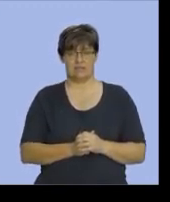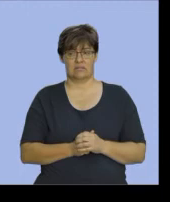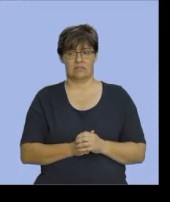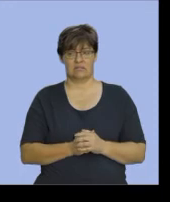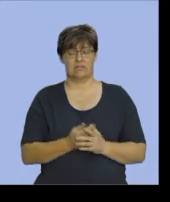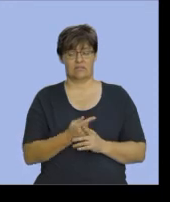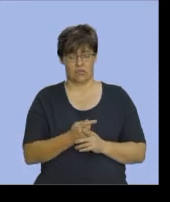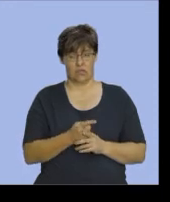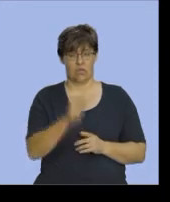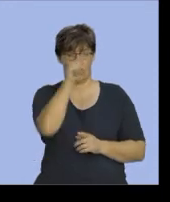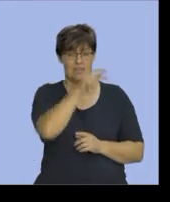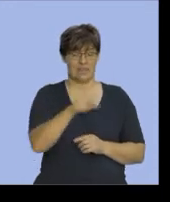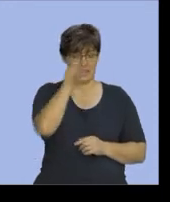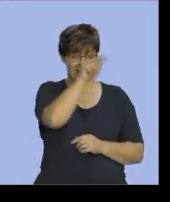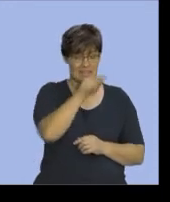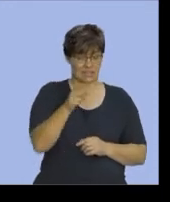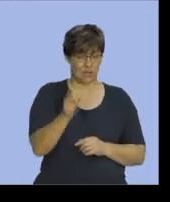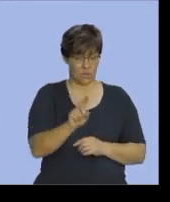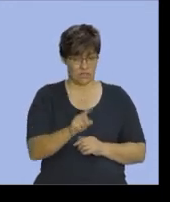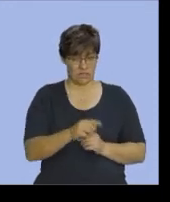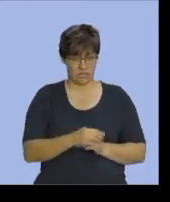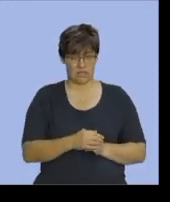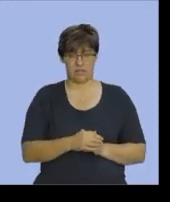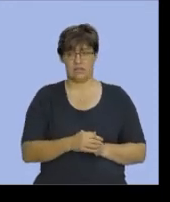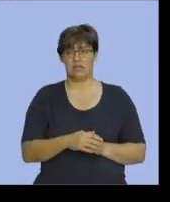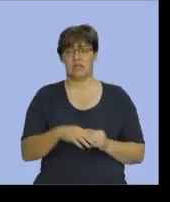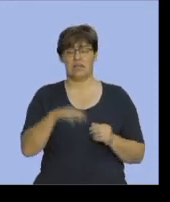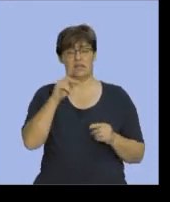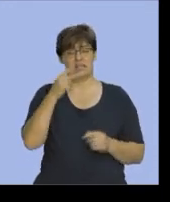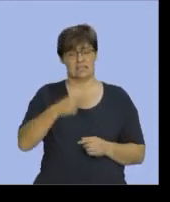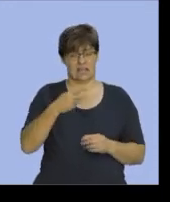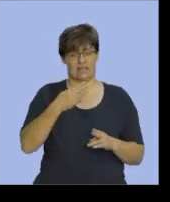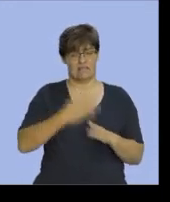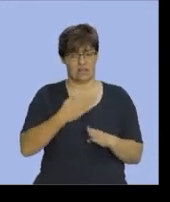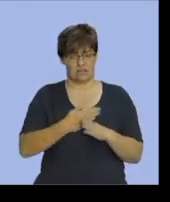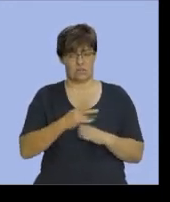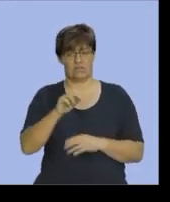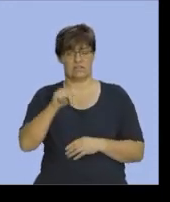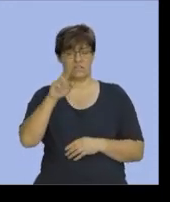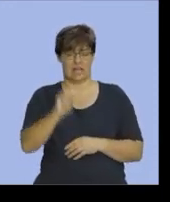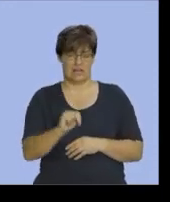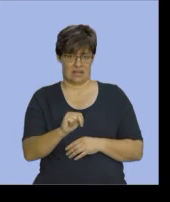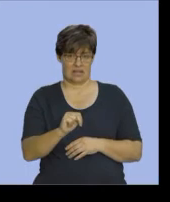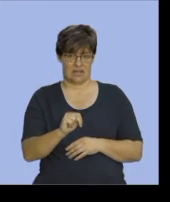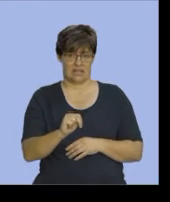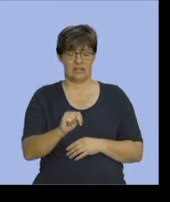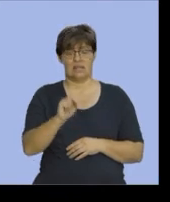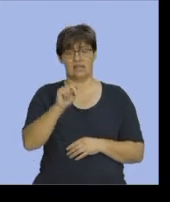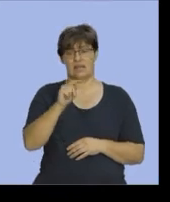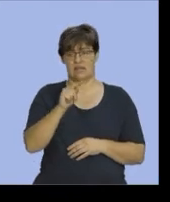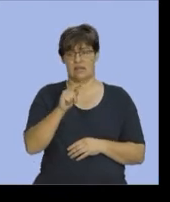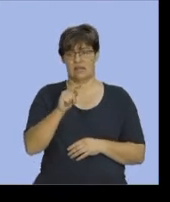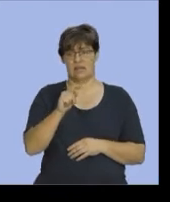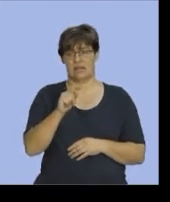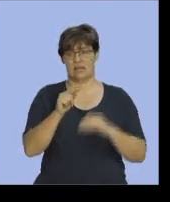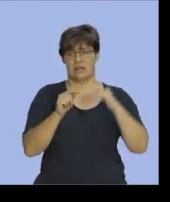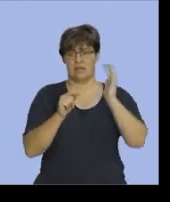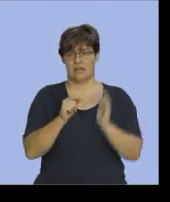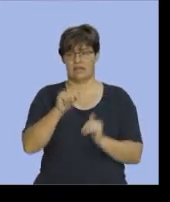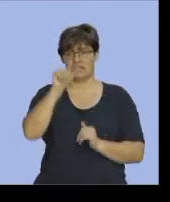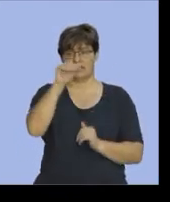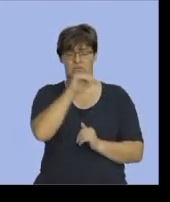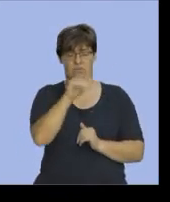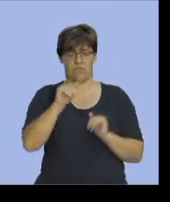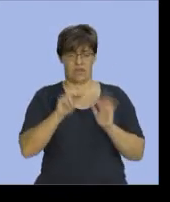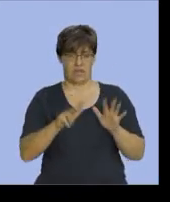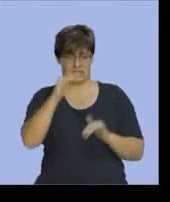my tan of theta, and then theta will be the second function of tan into